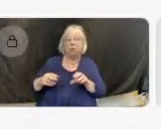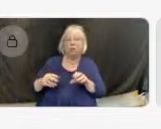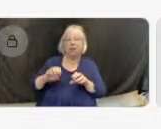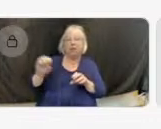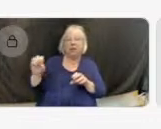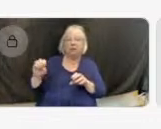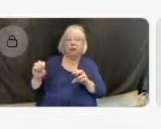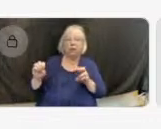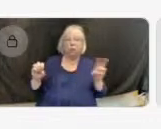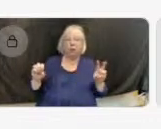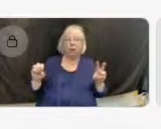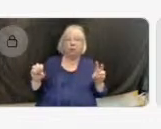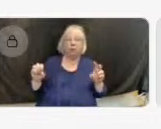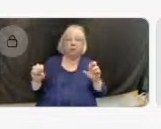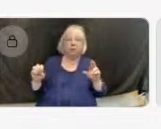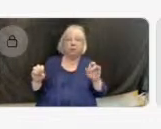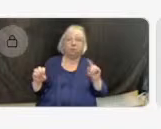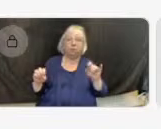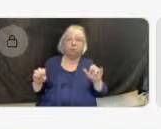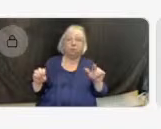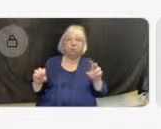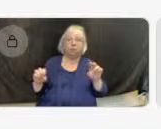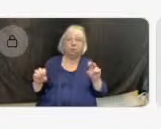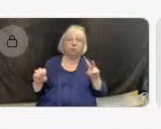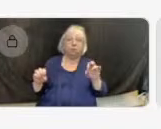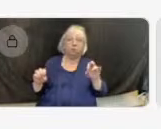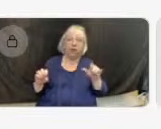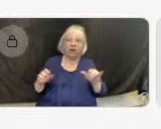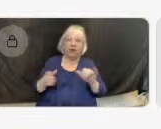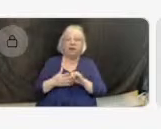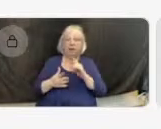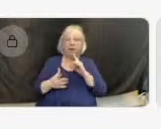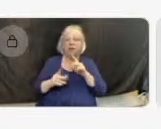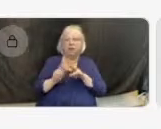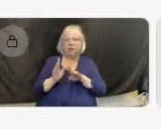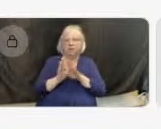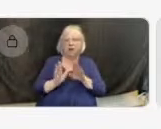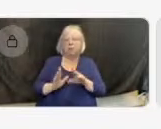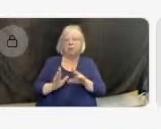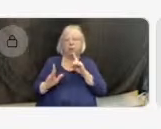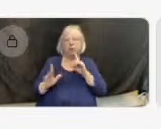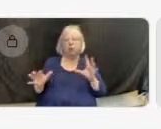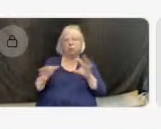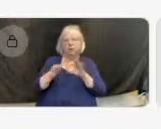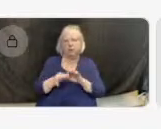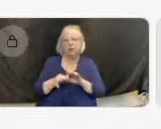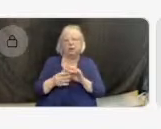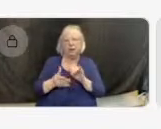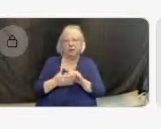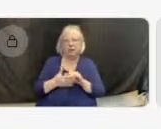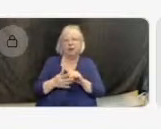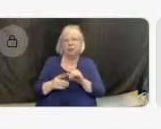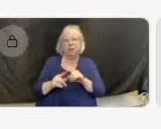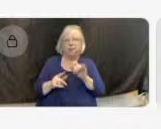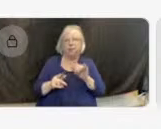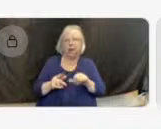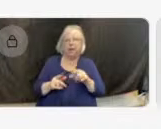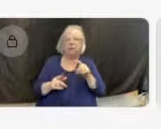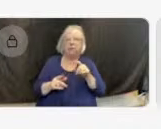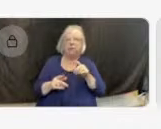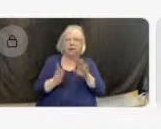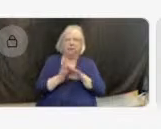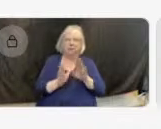that the developer potentially could extend. That will be up to their work with Central Arkansas